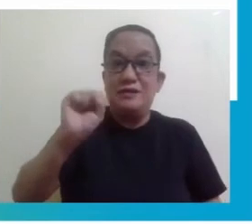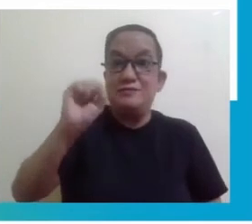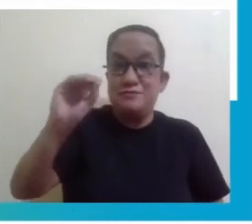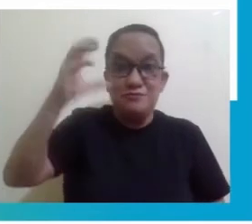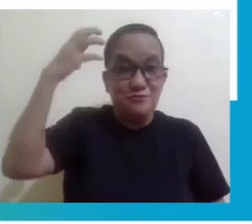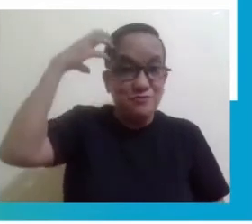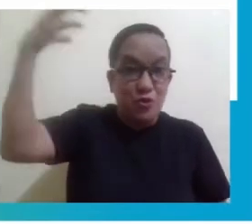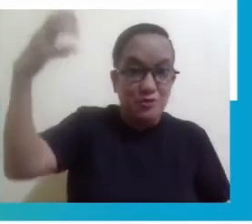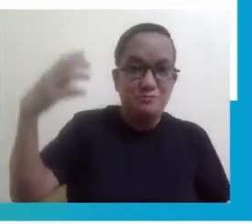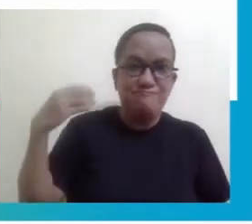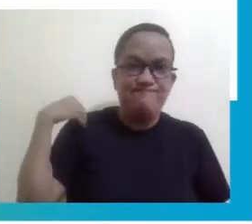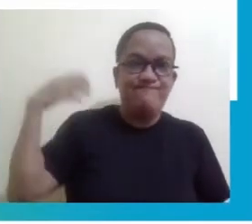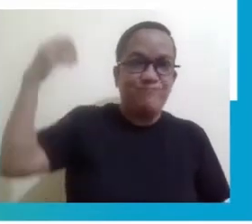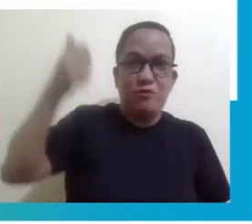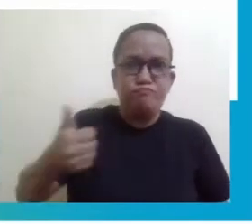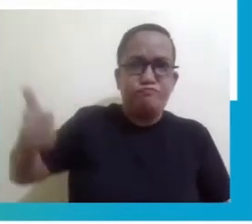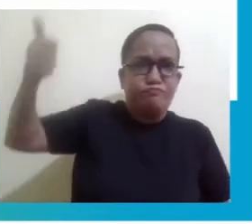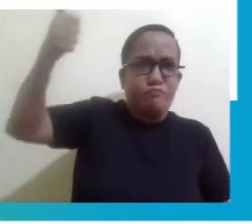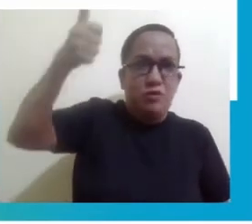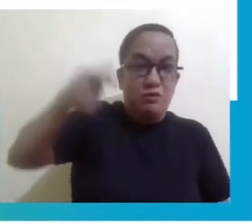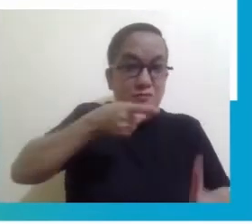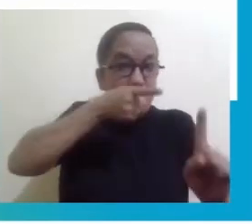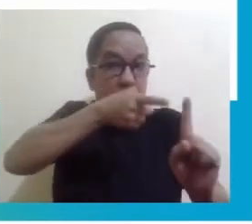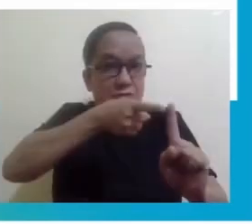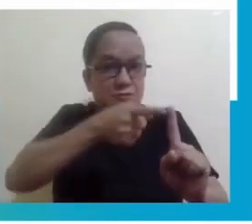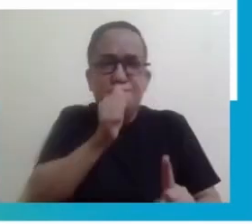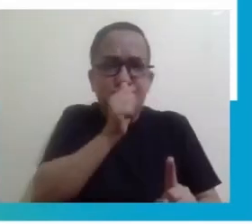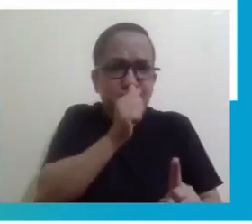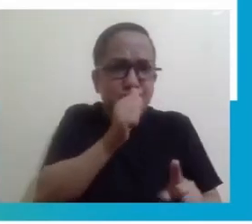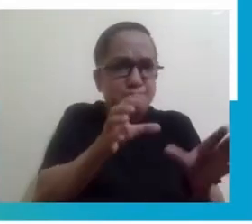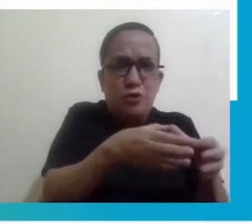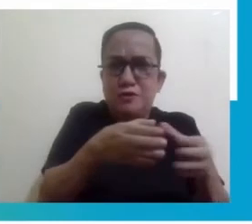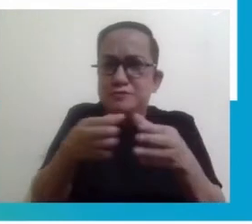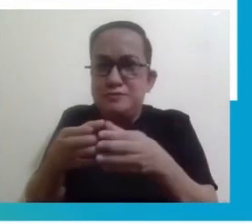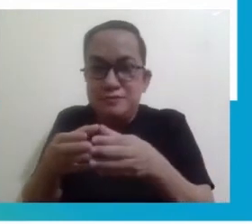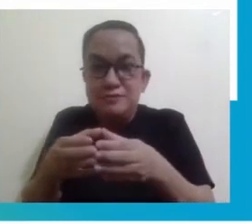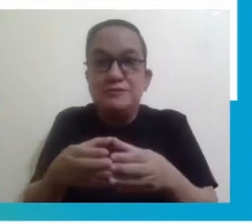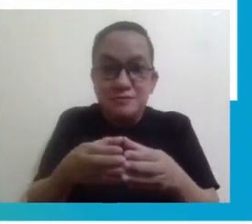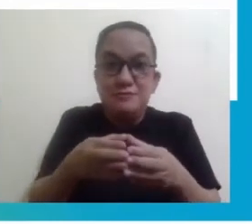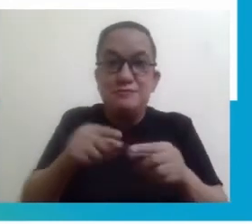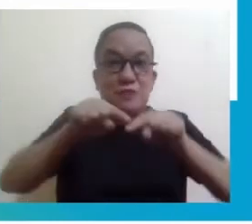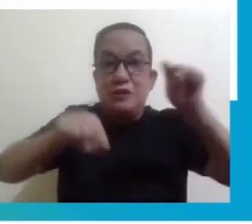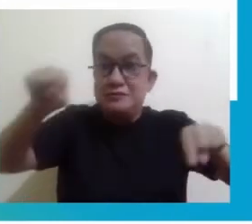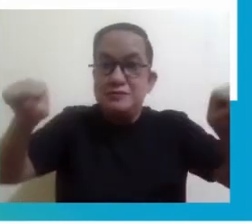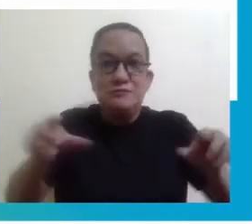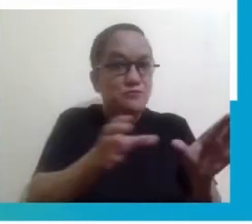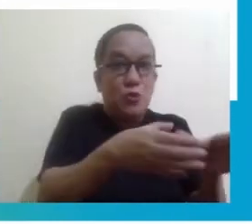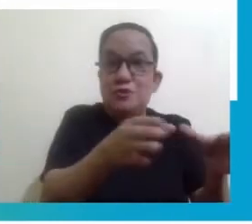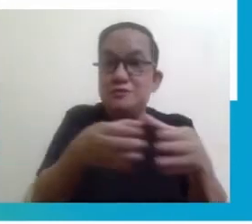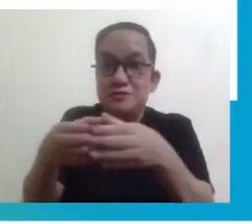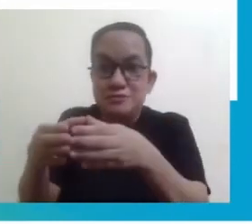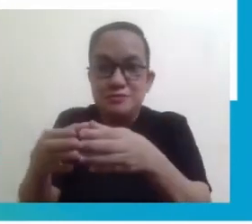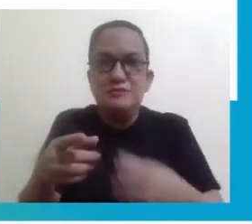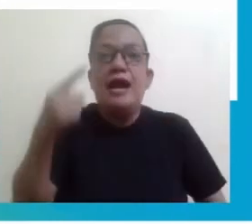sector. Representatives from both DMCs and non-DMCs to ensure ADB incorporates a